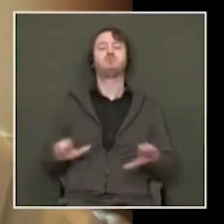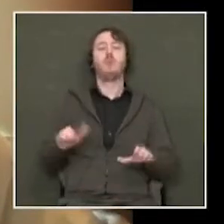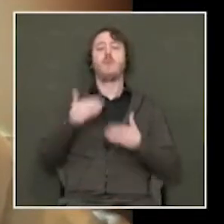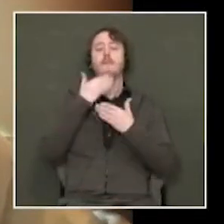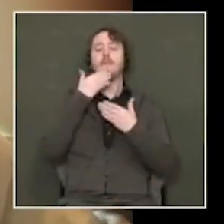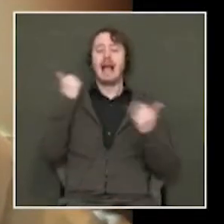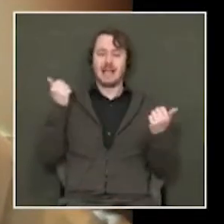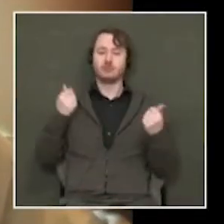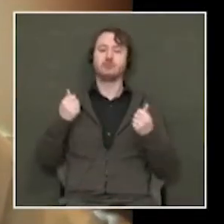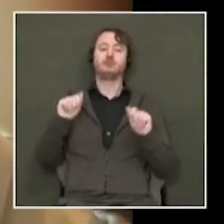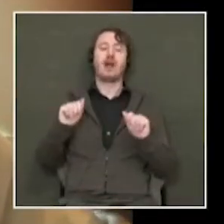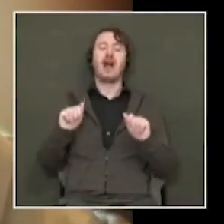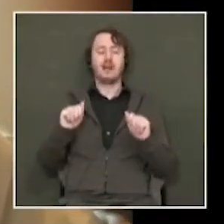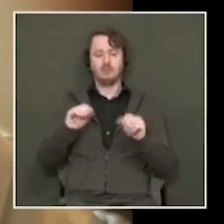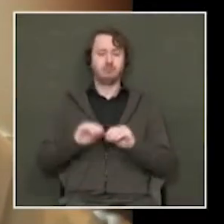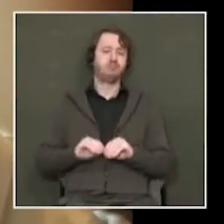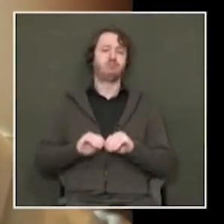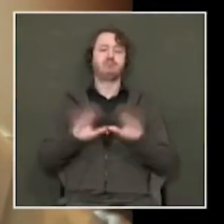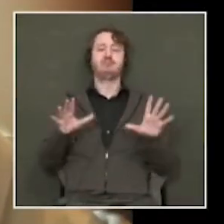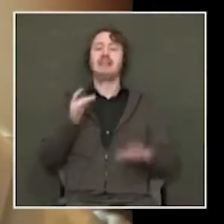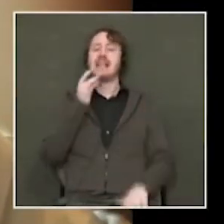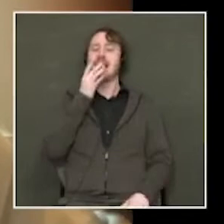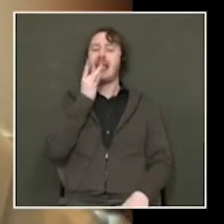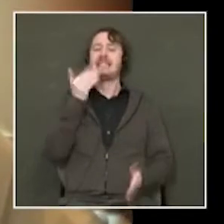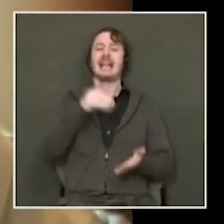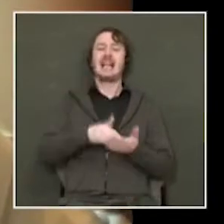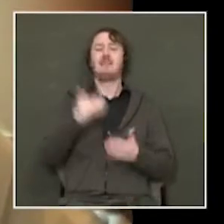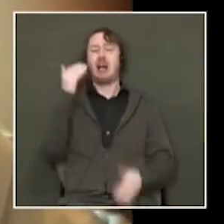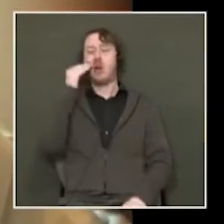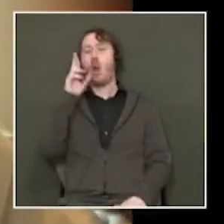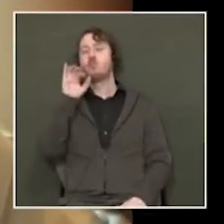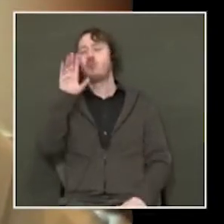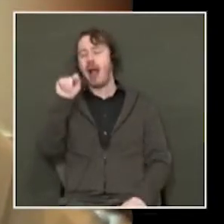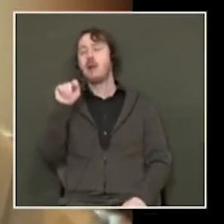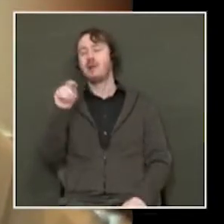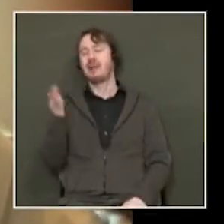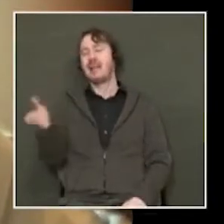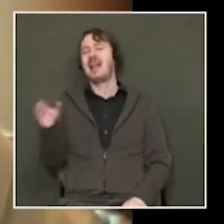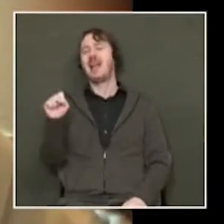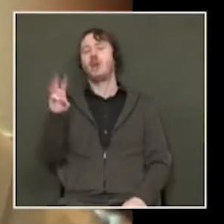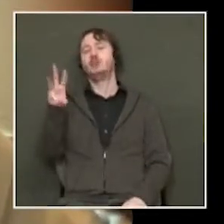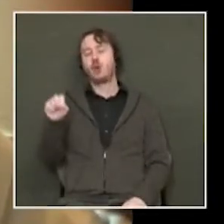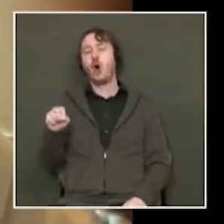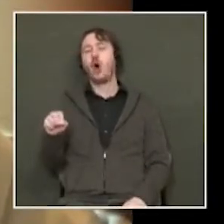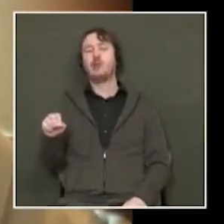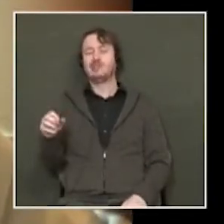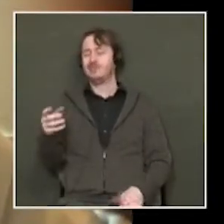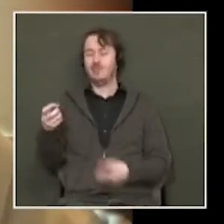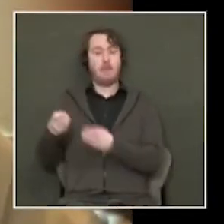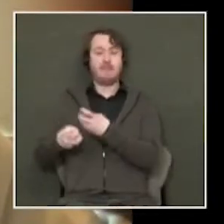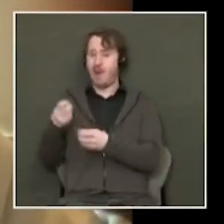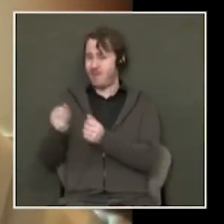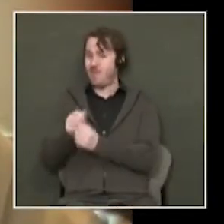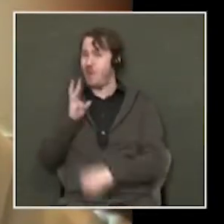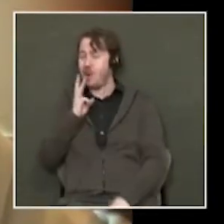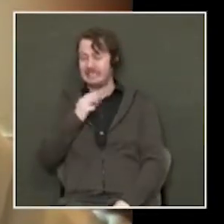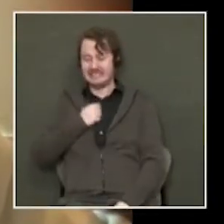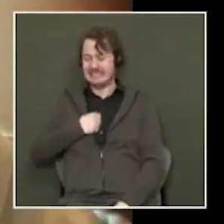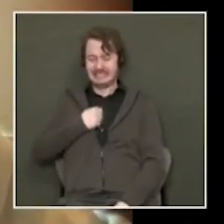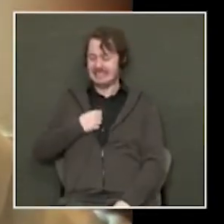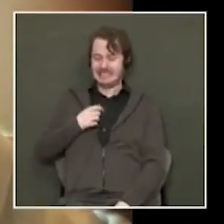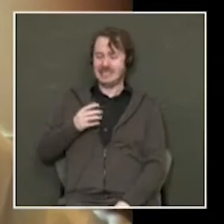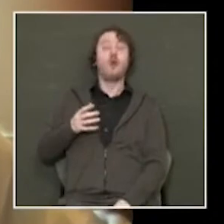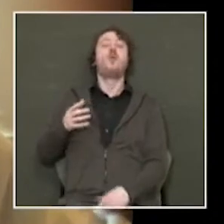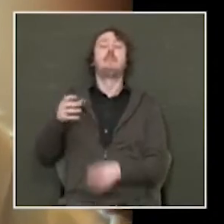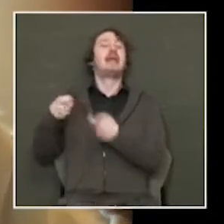back on. I know Robert over at SAWS has had an outage this morning, and Robert, I apologize, but we'll get you back on here